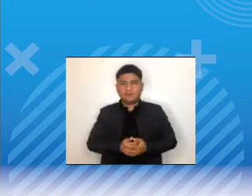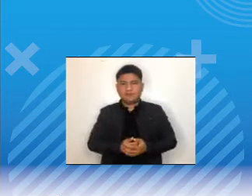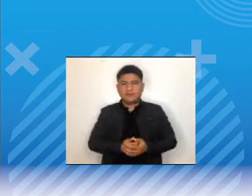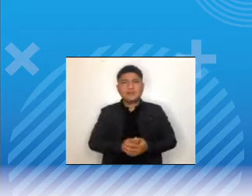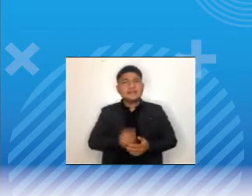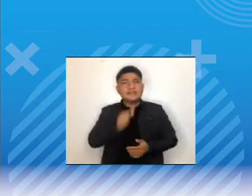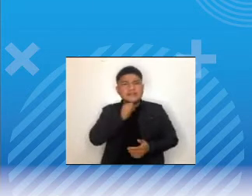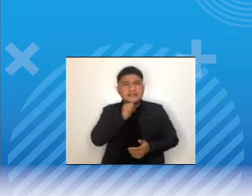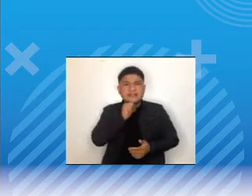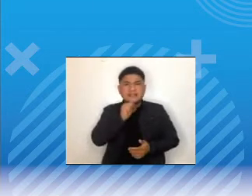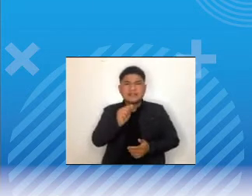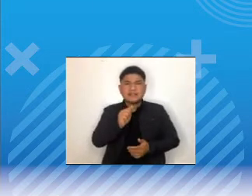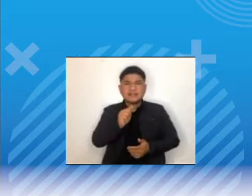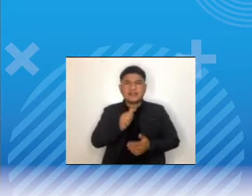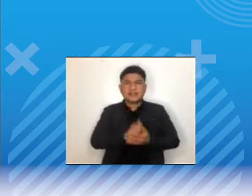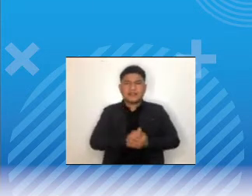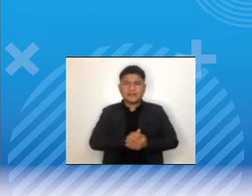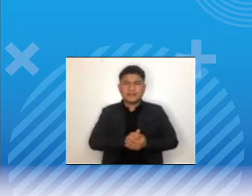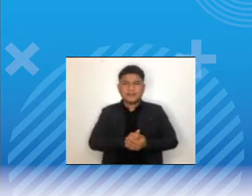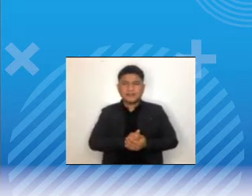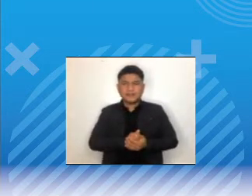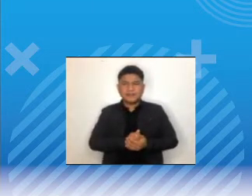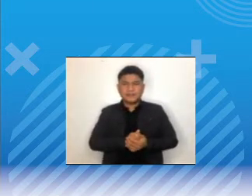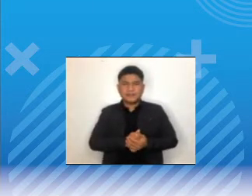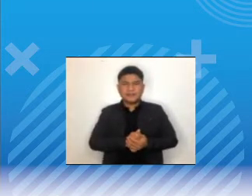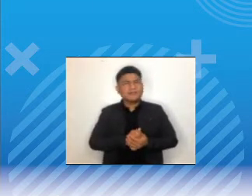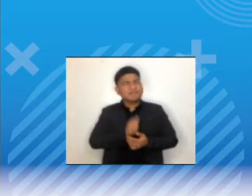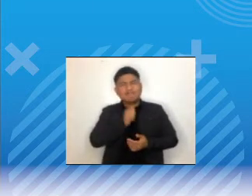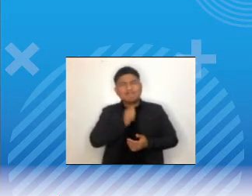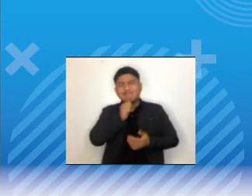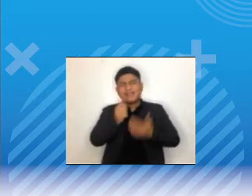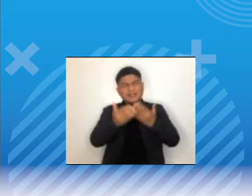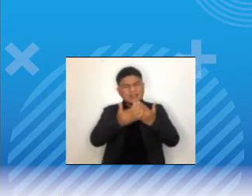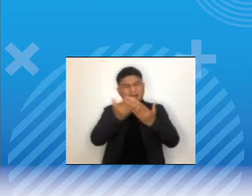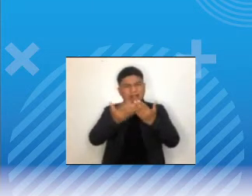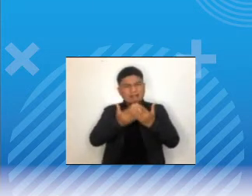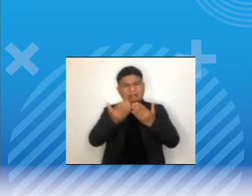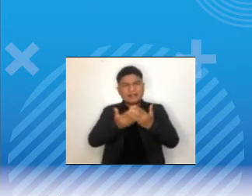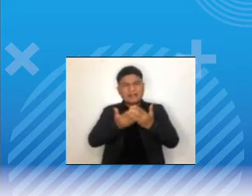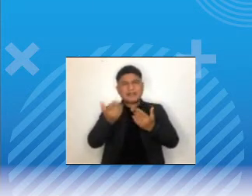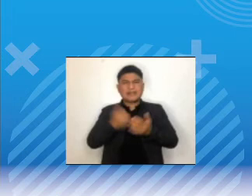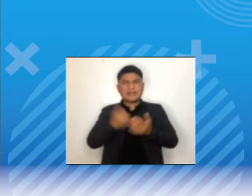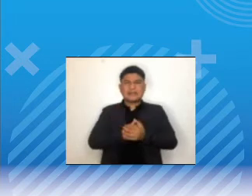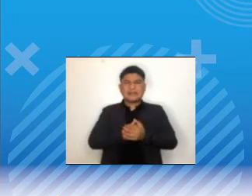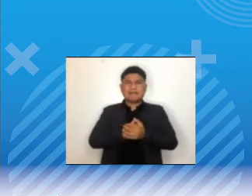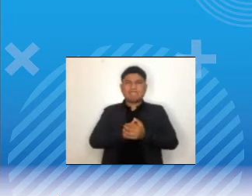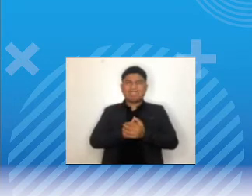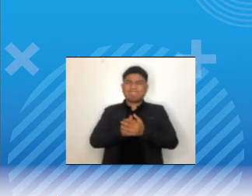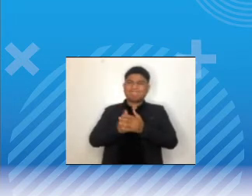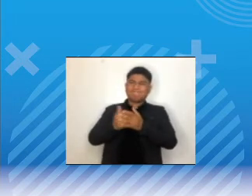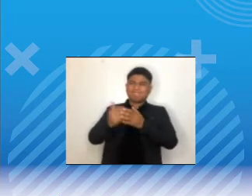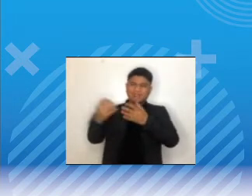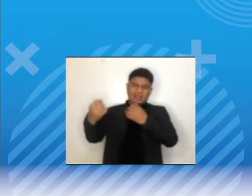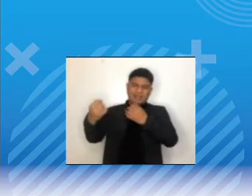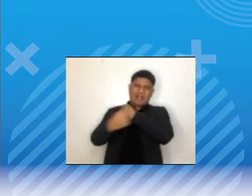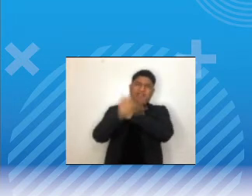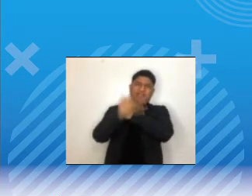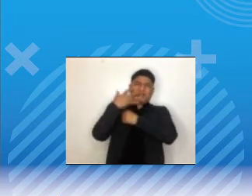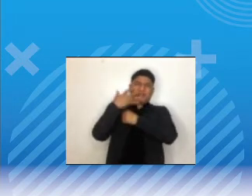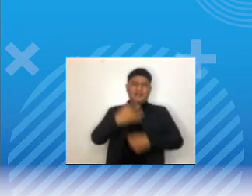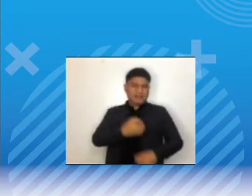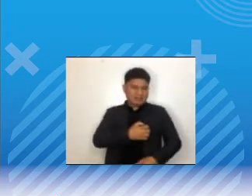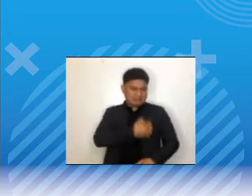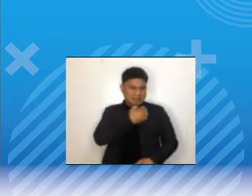hindi tayo nadadala, hindi tayo madaling madala ng matitinding emosyon, hindi tayo